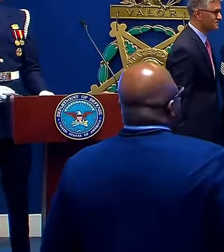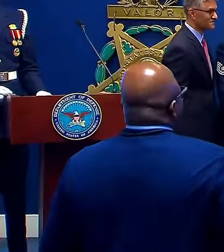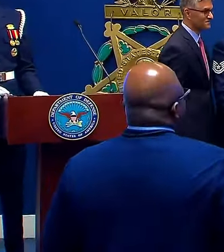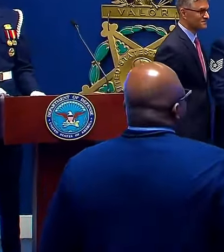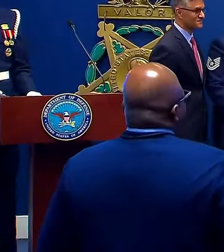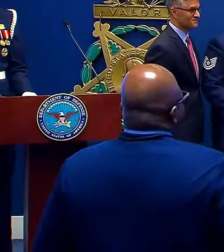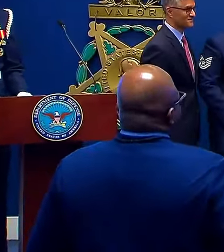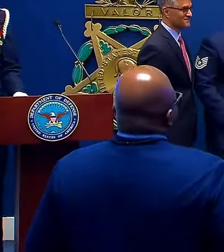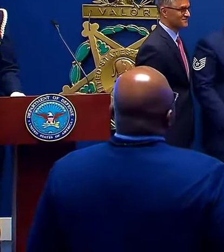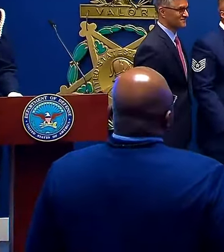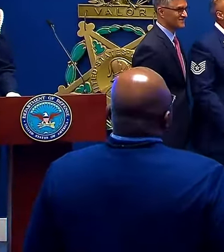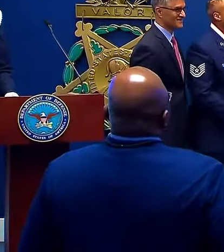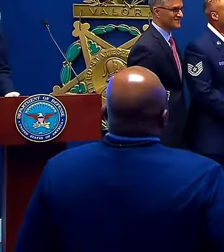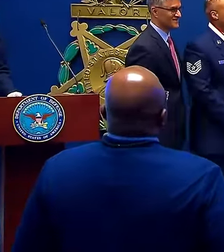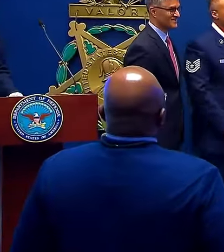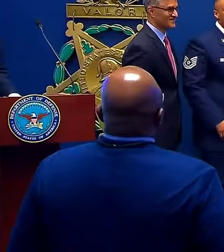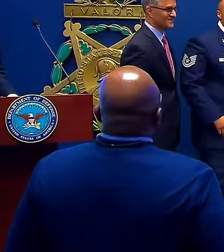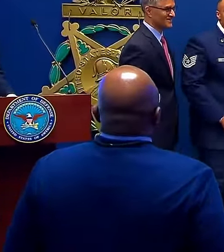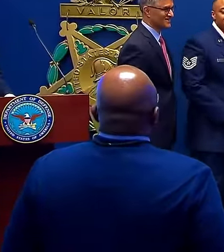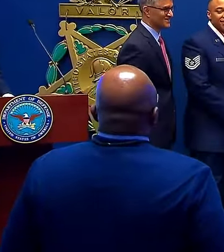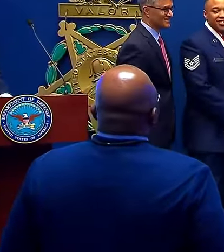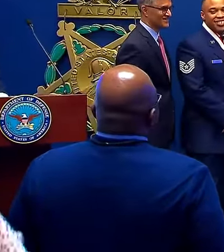Okay, and turn to the side.